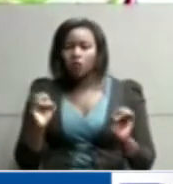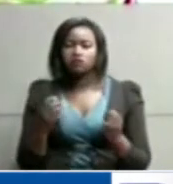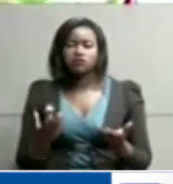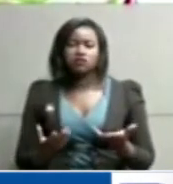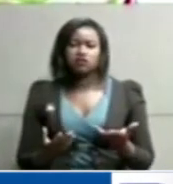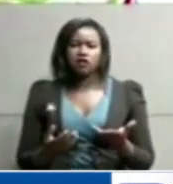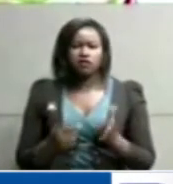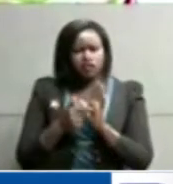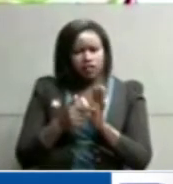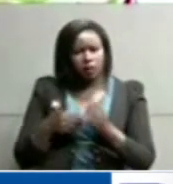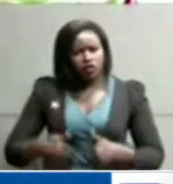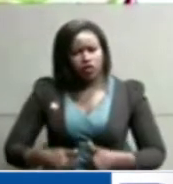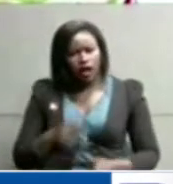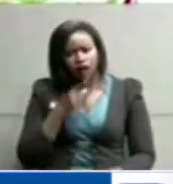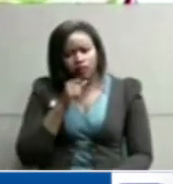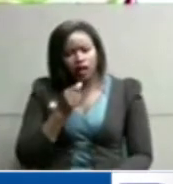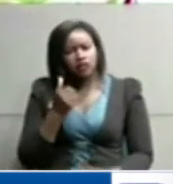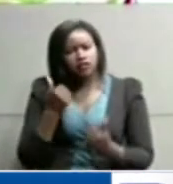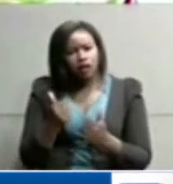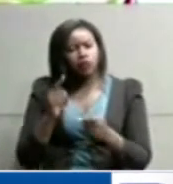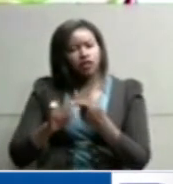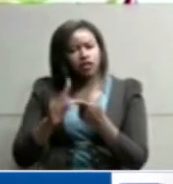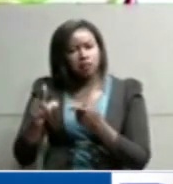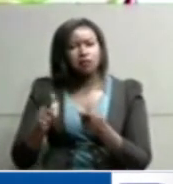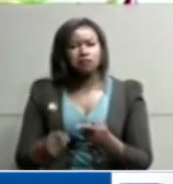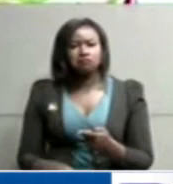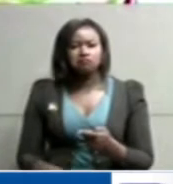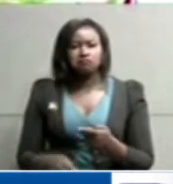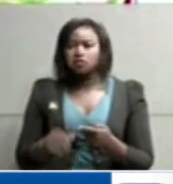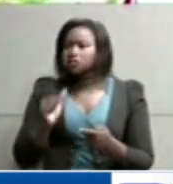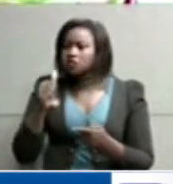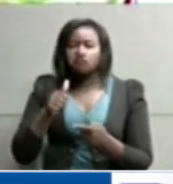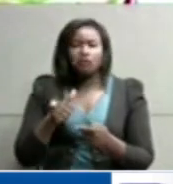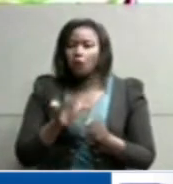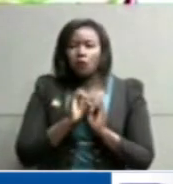Like this young man who is in Entebbe now.